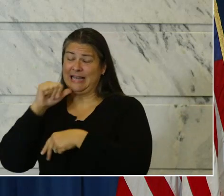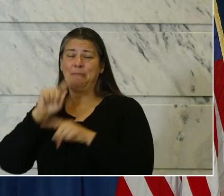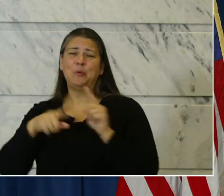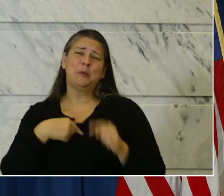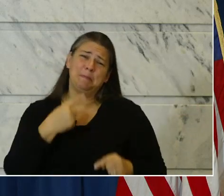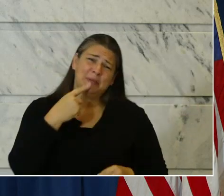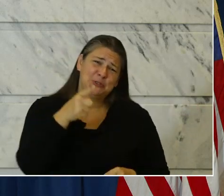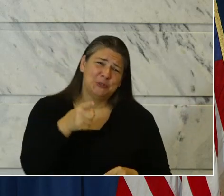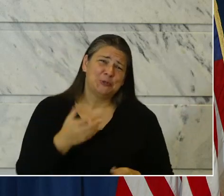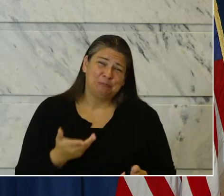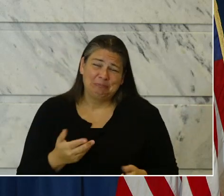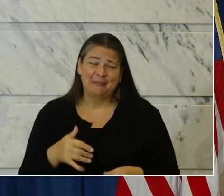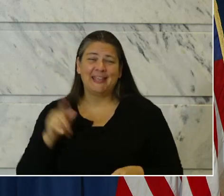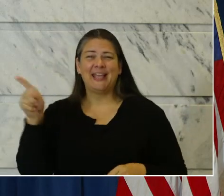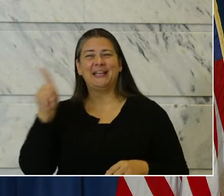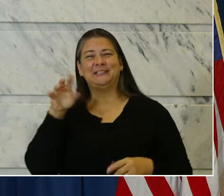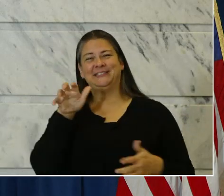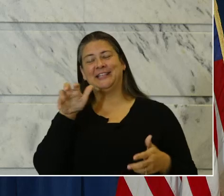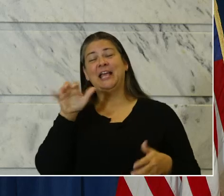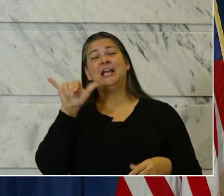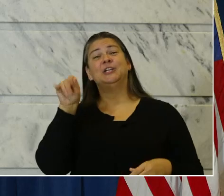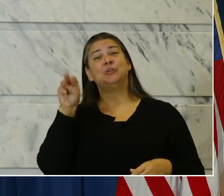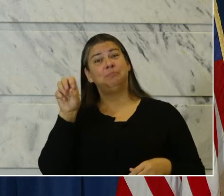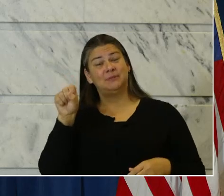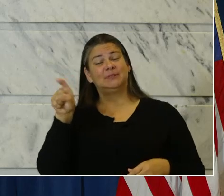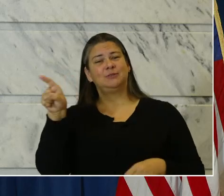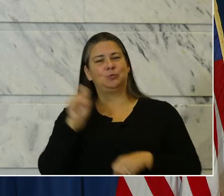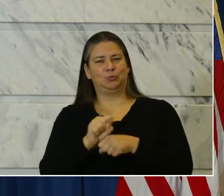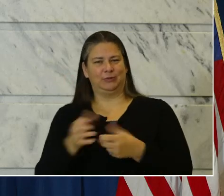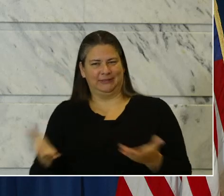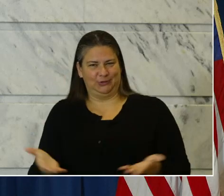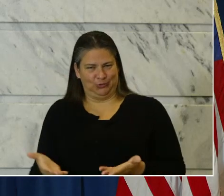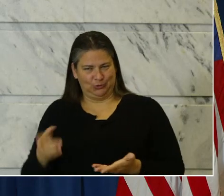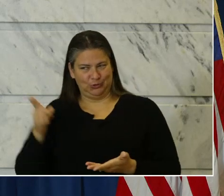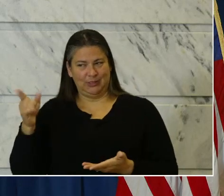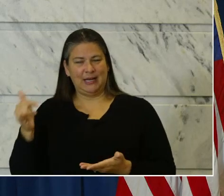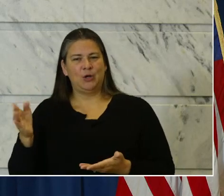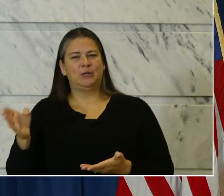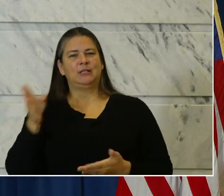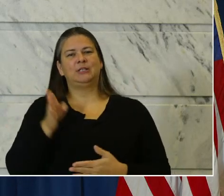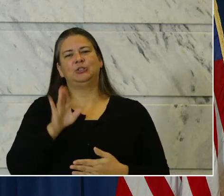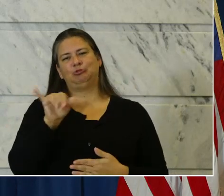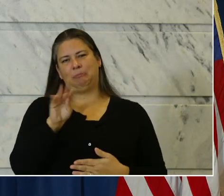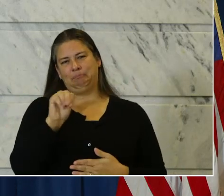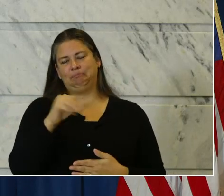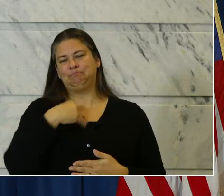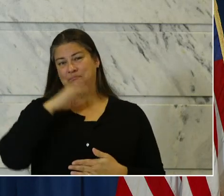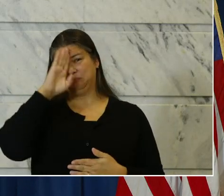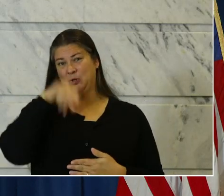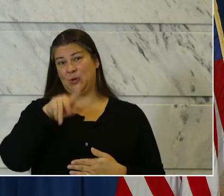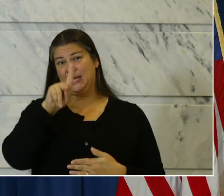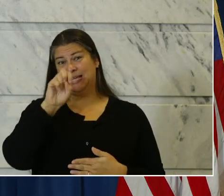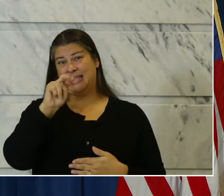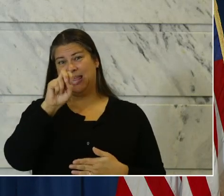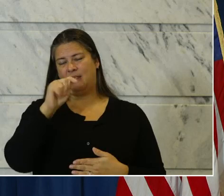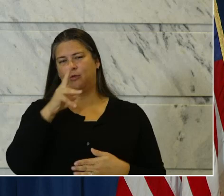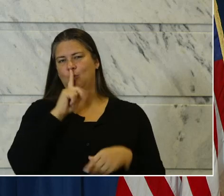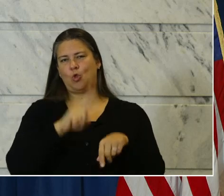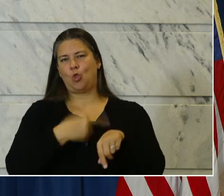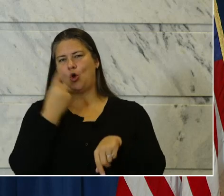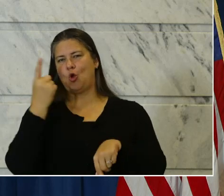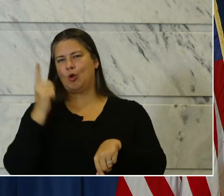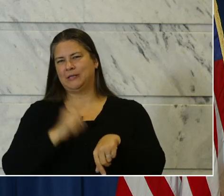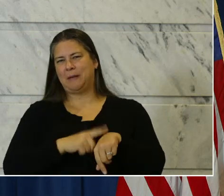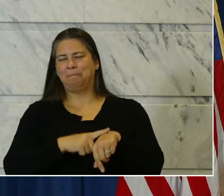James, who is here working on that, and now Jim as well. Now, I've known Kenneth a long time. He'll take that in